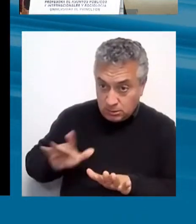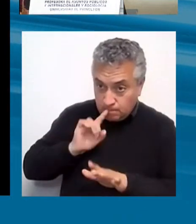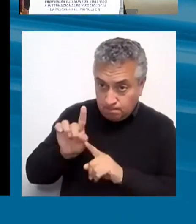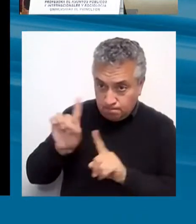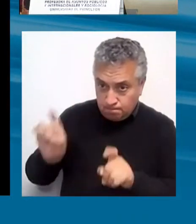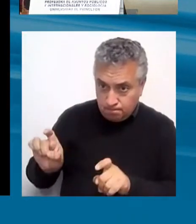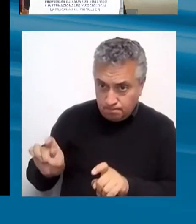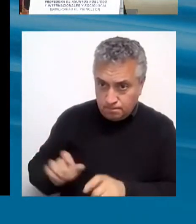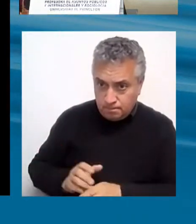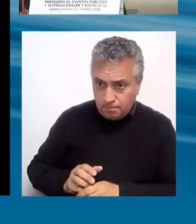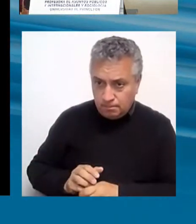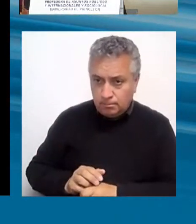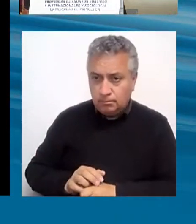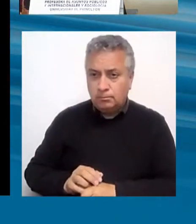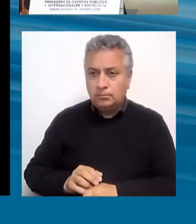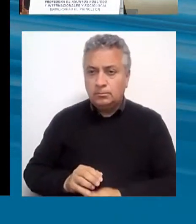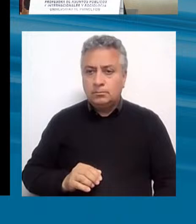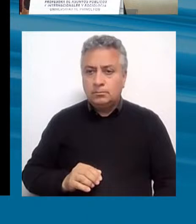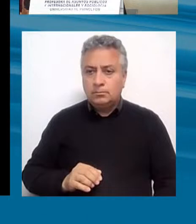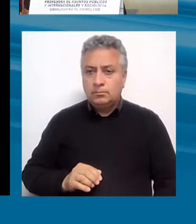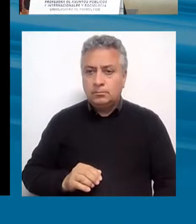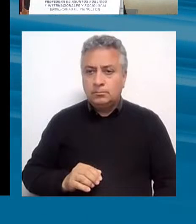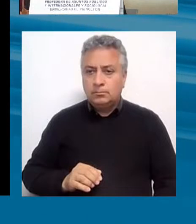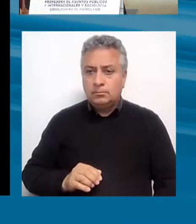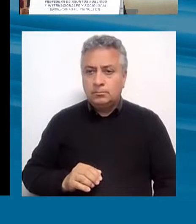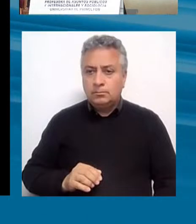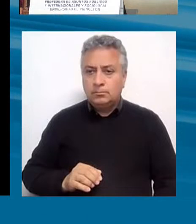I wrap up?